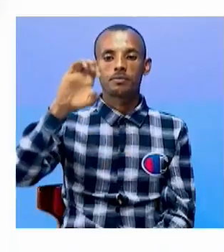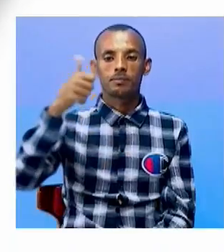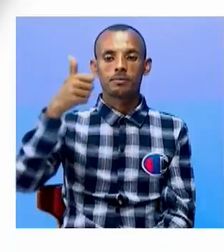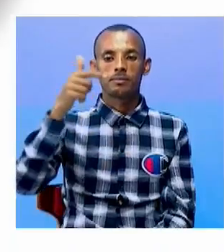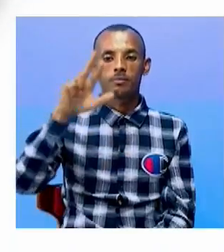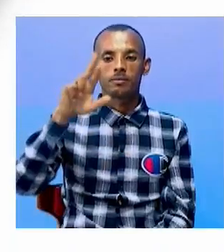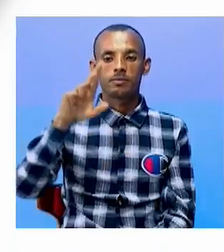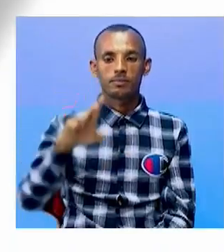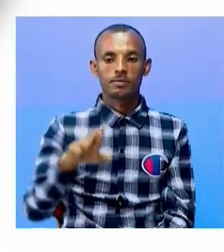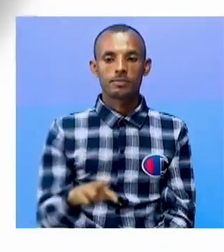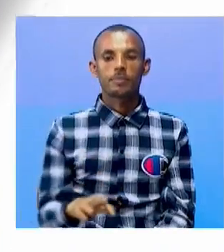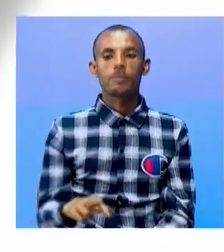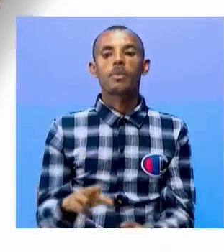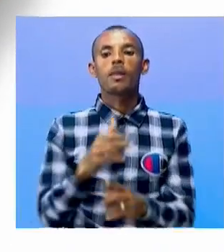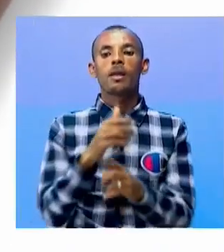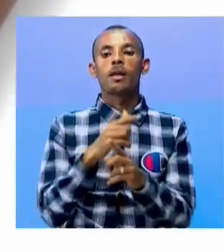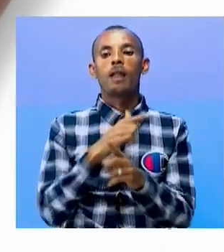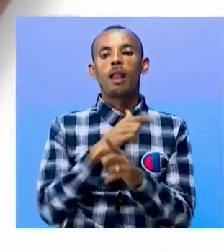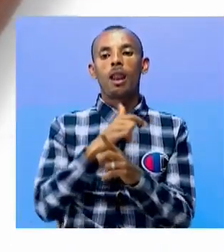equations.